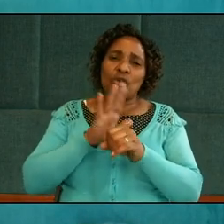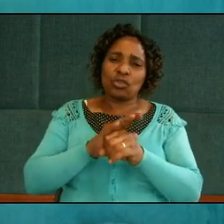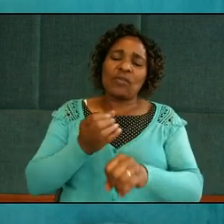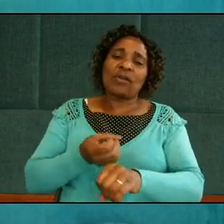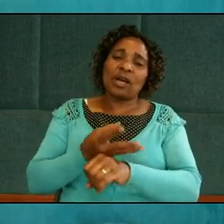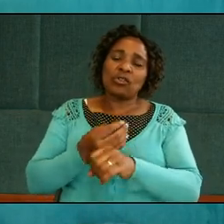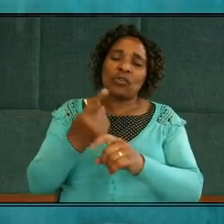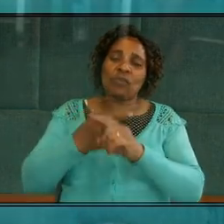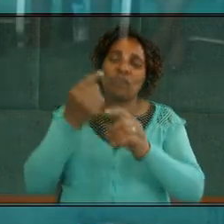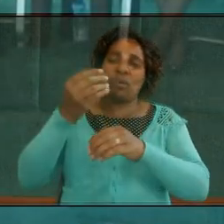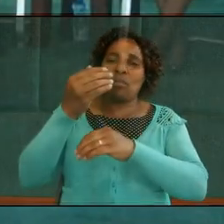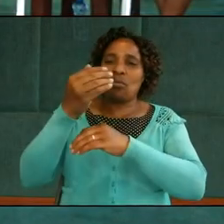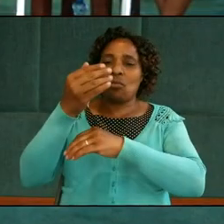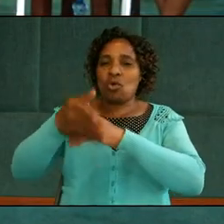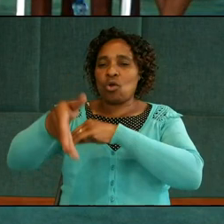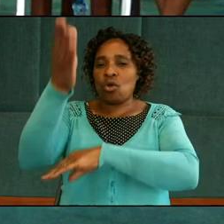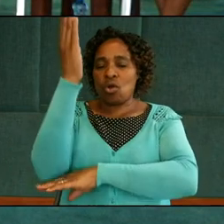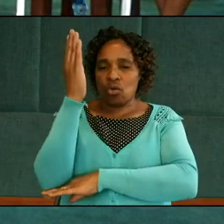from God.